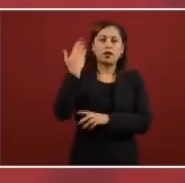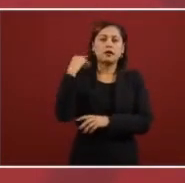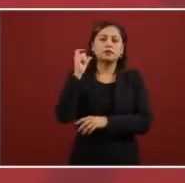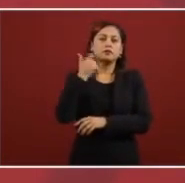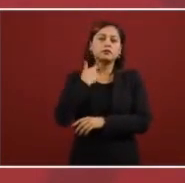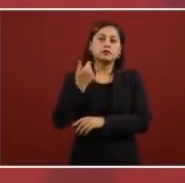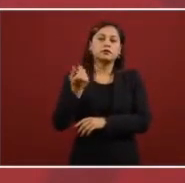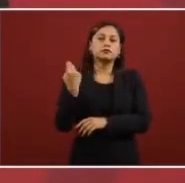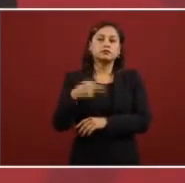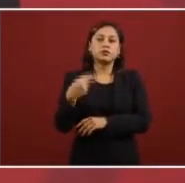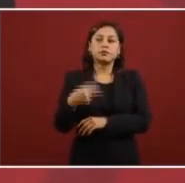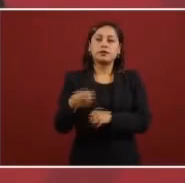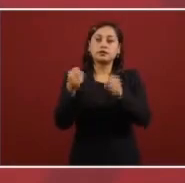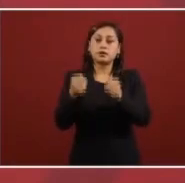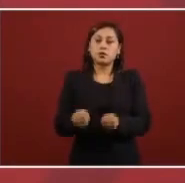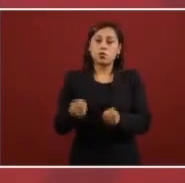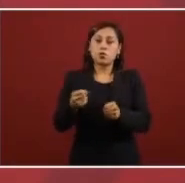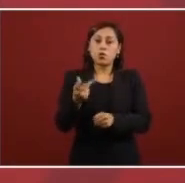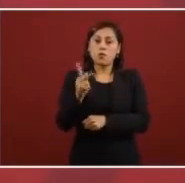popular